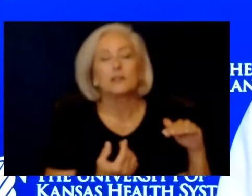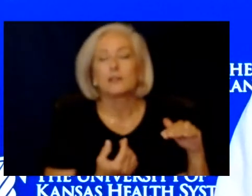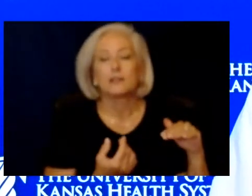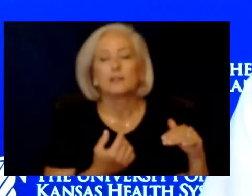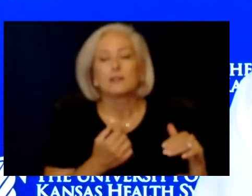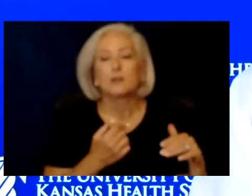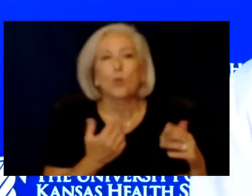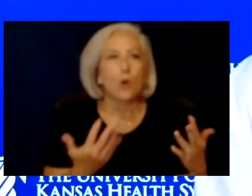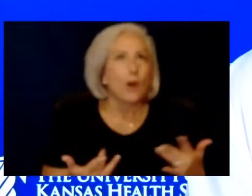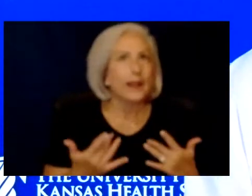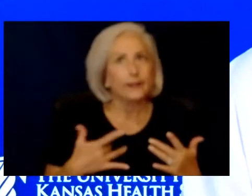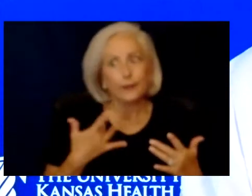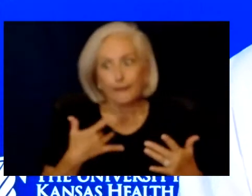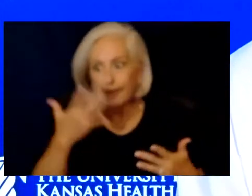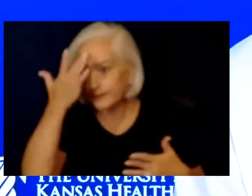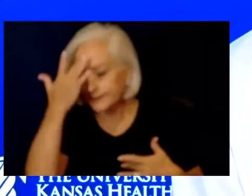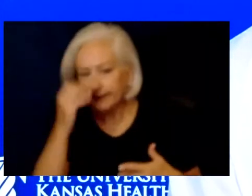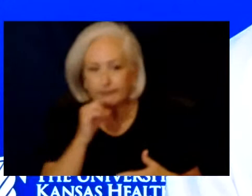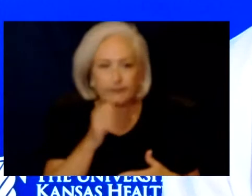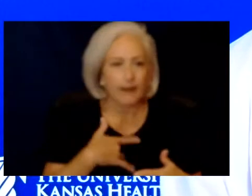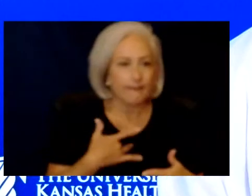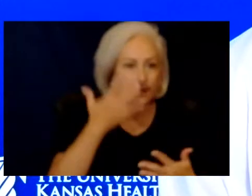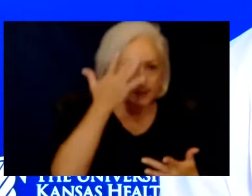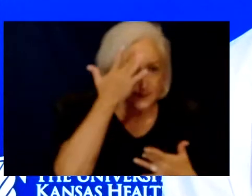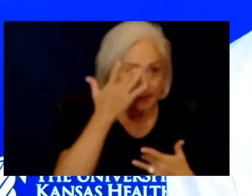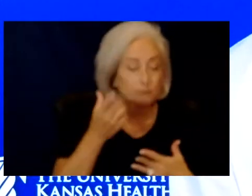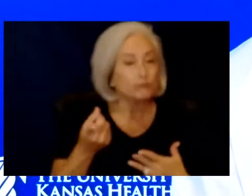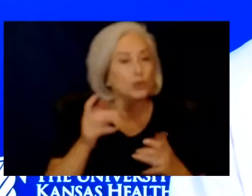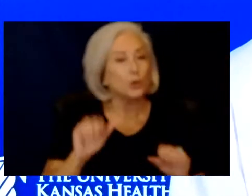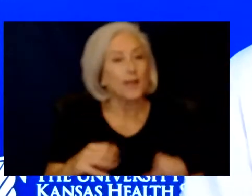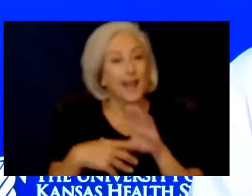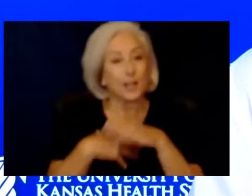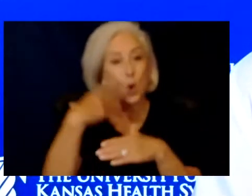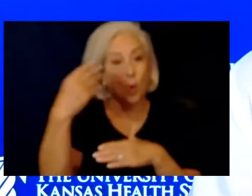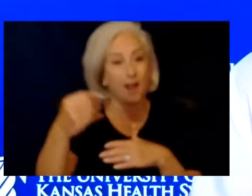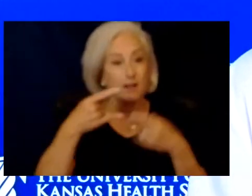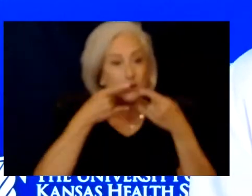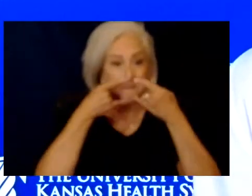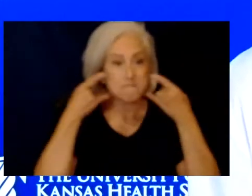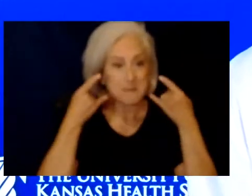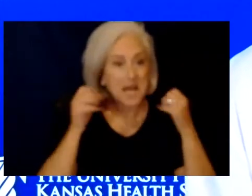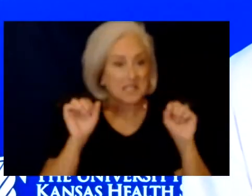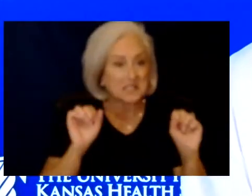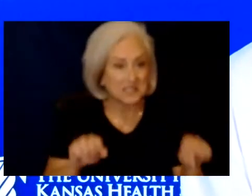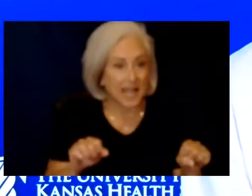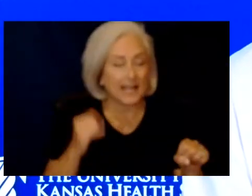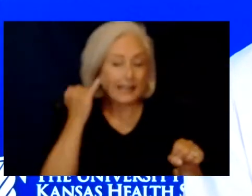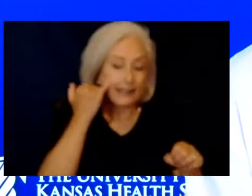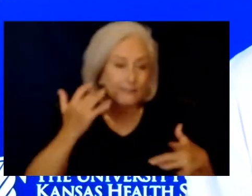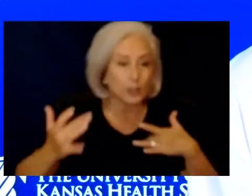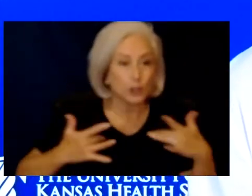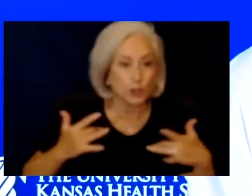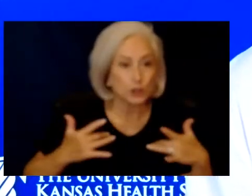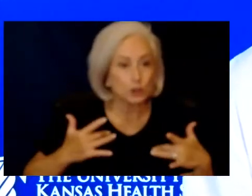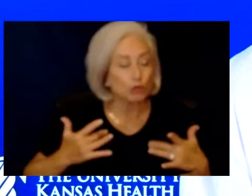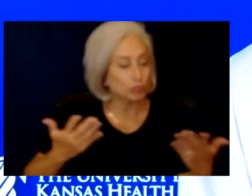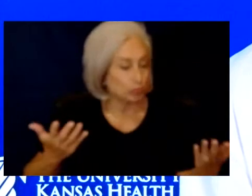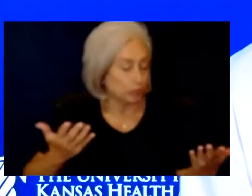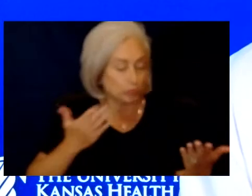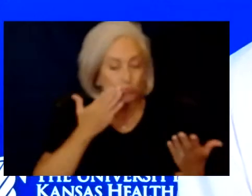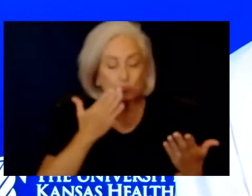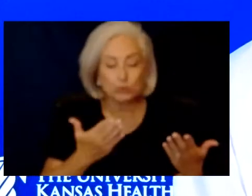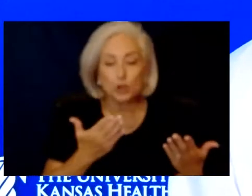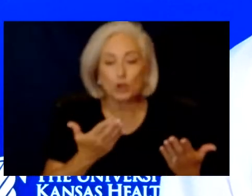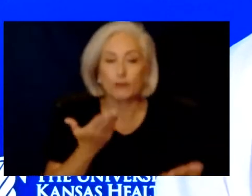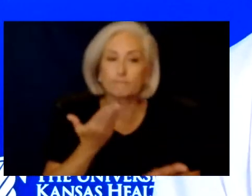always do now is also continue to wear masks if you are out in public, if you have that concern. And I think that's a very valid concern in thinking